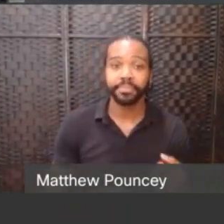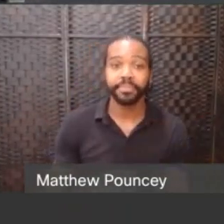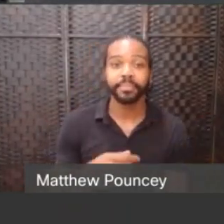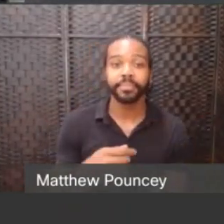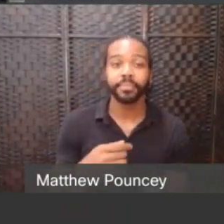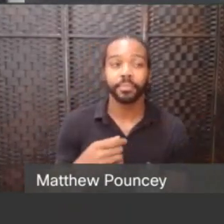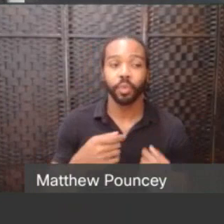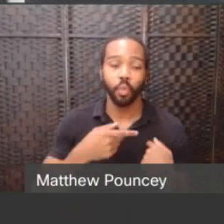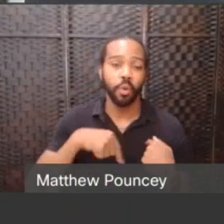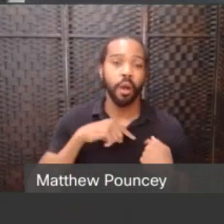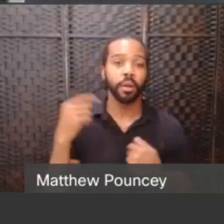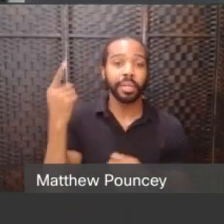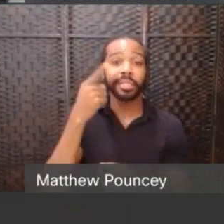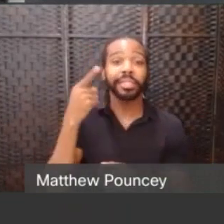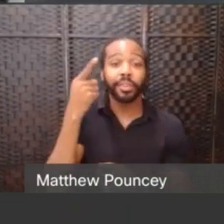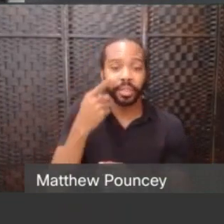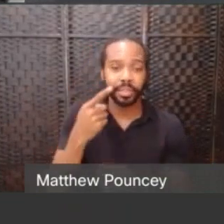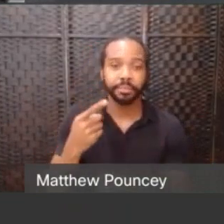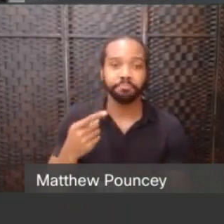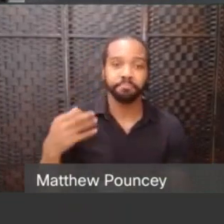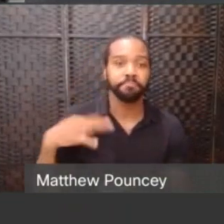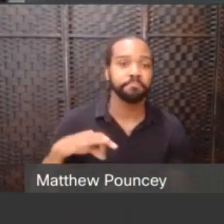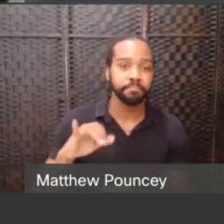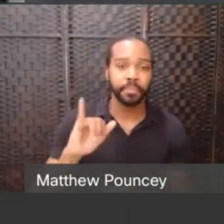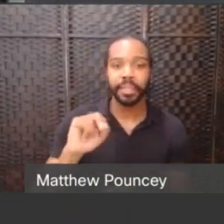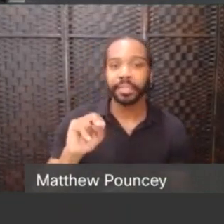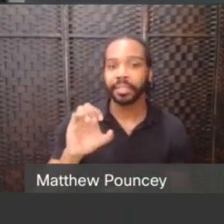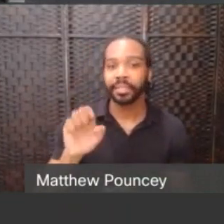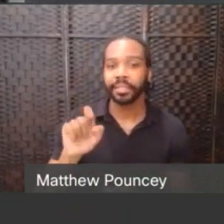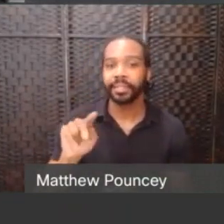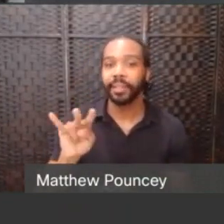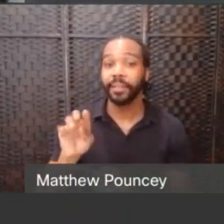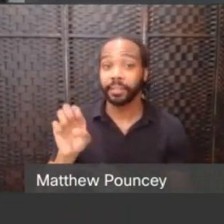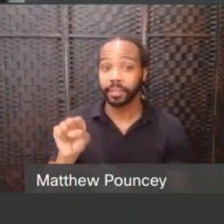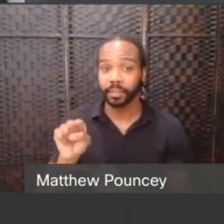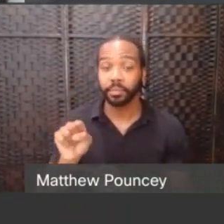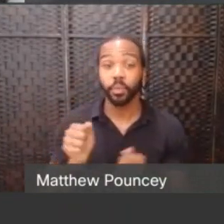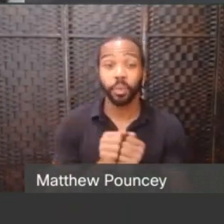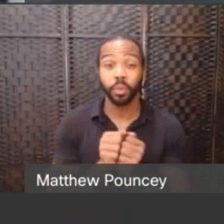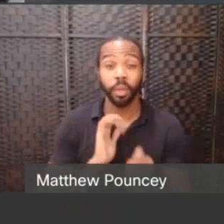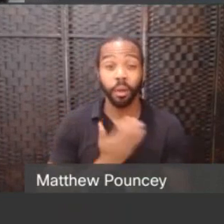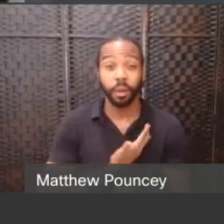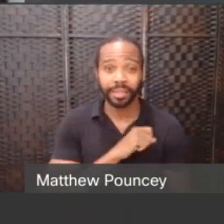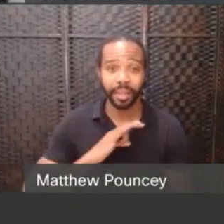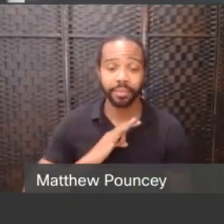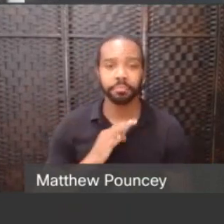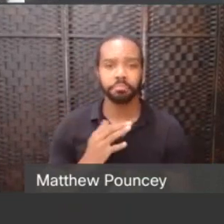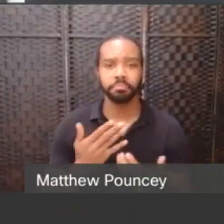considering incentives, and with regard to our own staff, the city, which